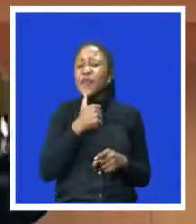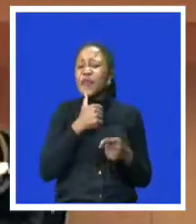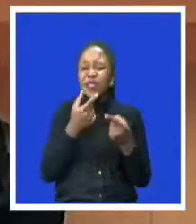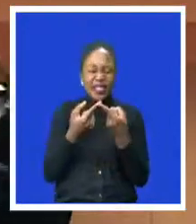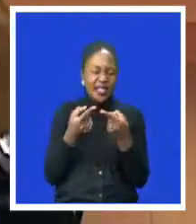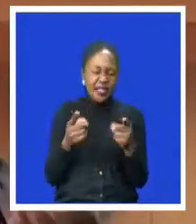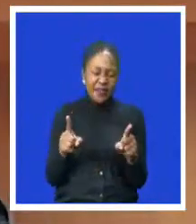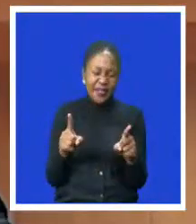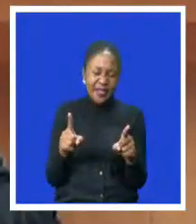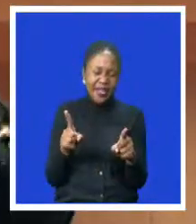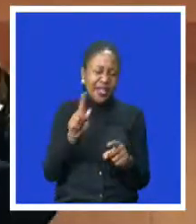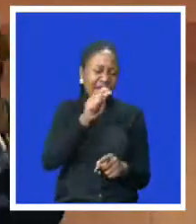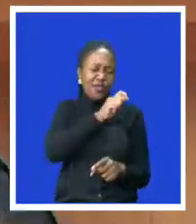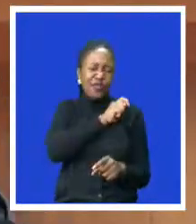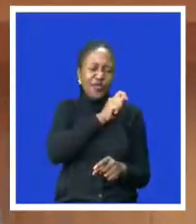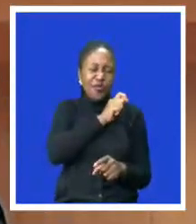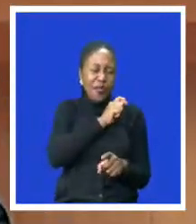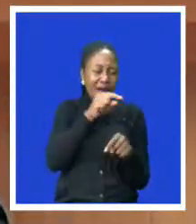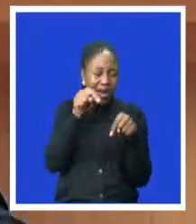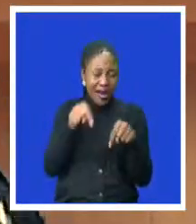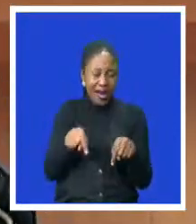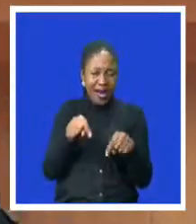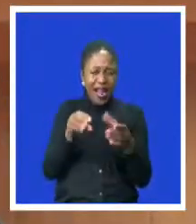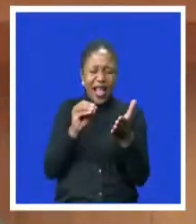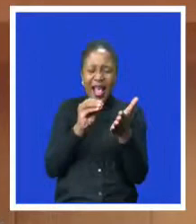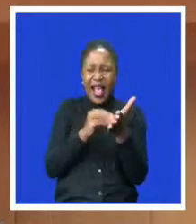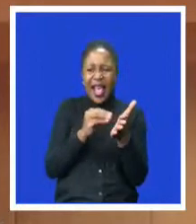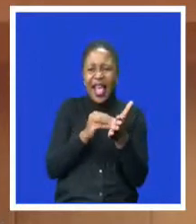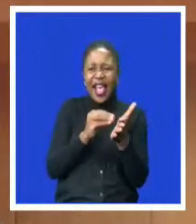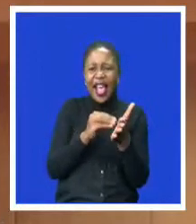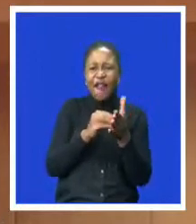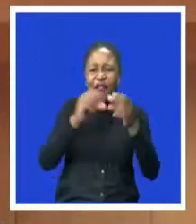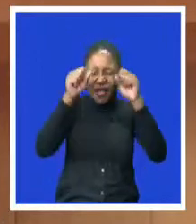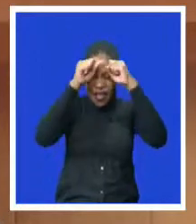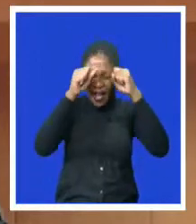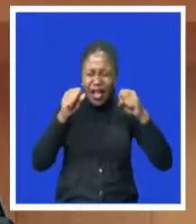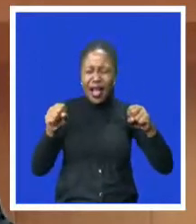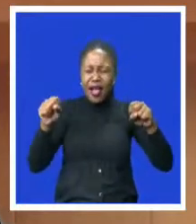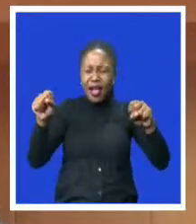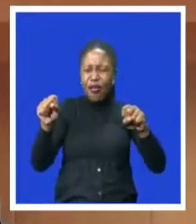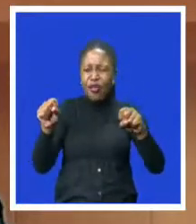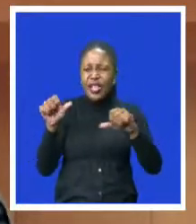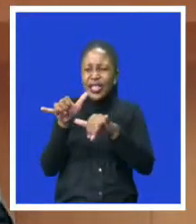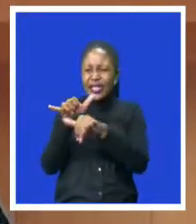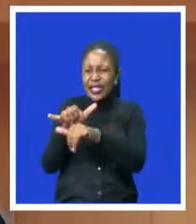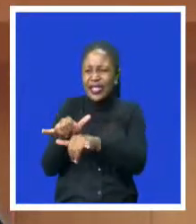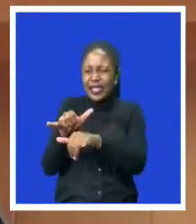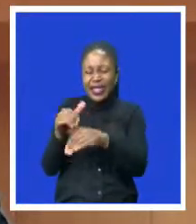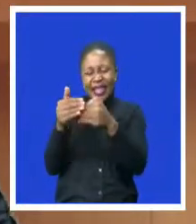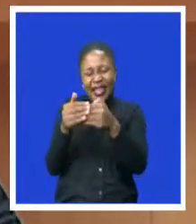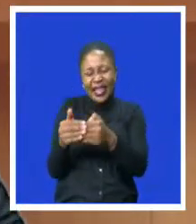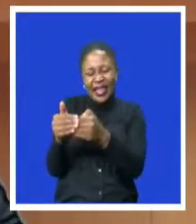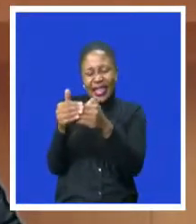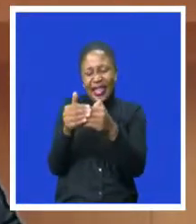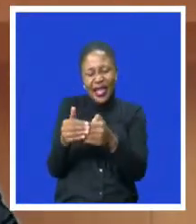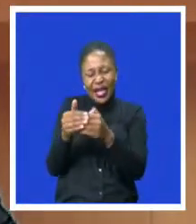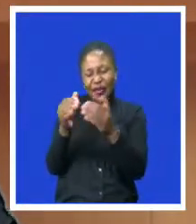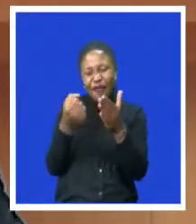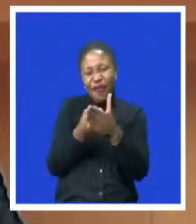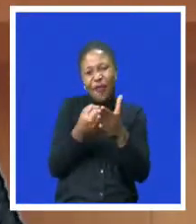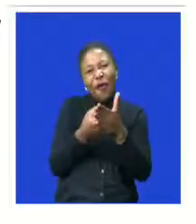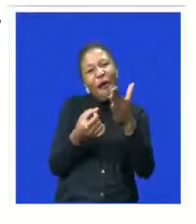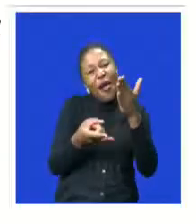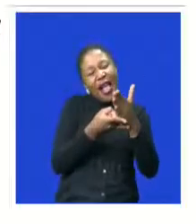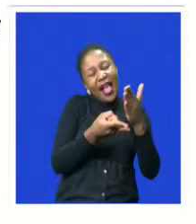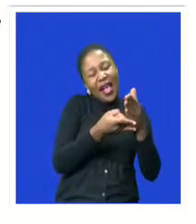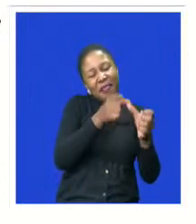at anywhere at any time, but we slaughter them for ritual purposes. They rode on